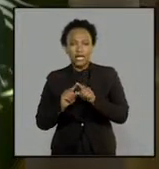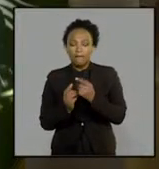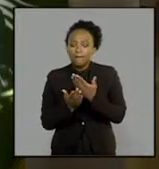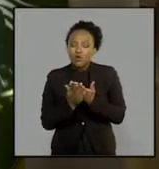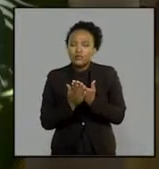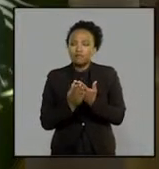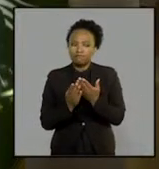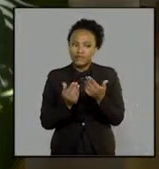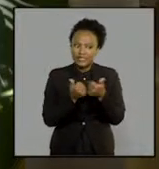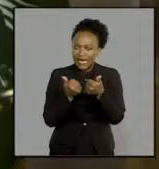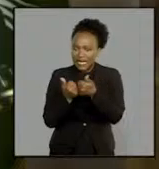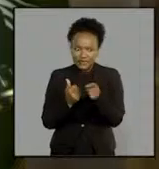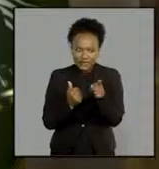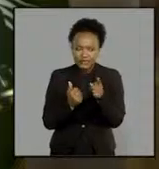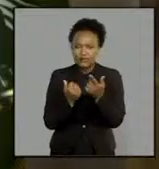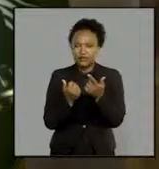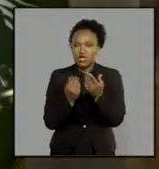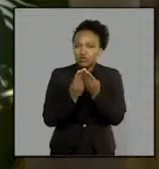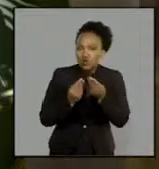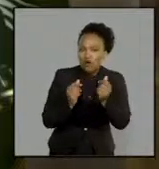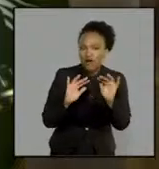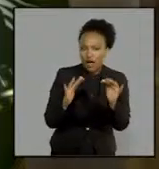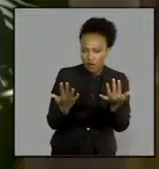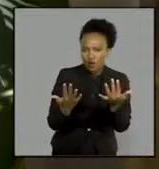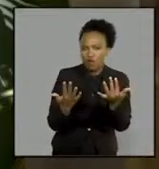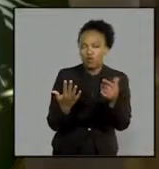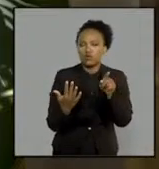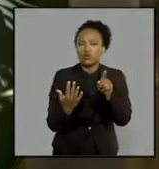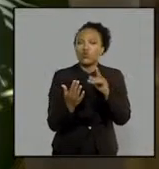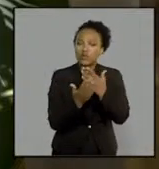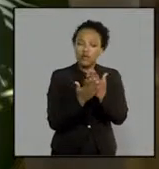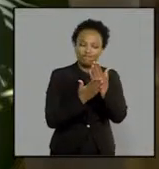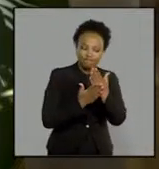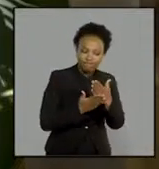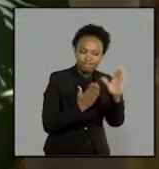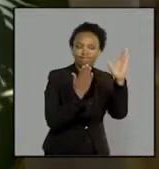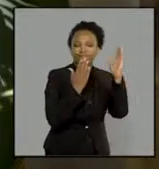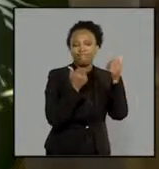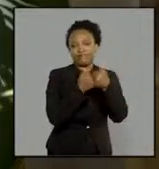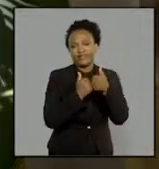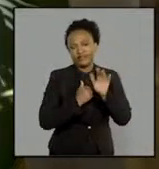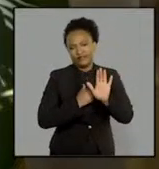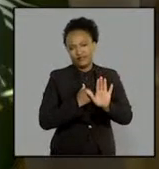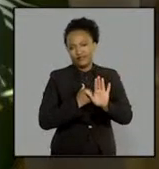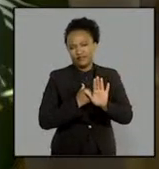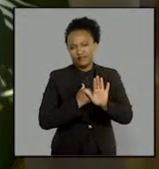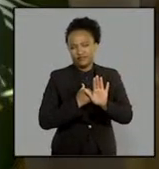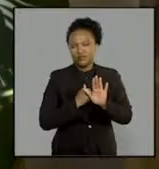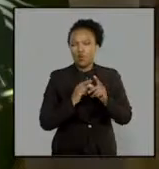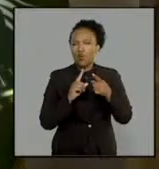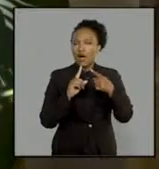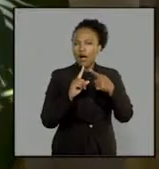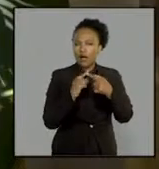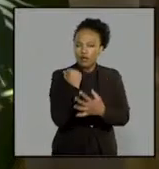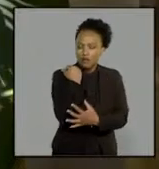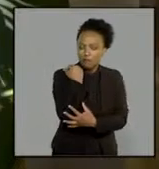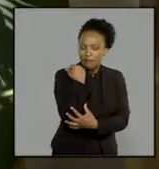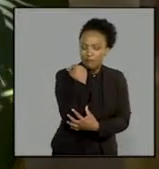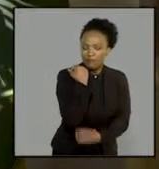face, as well as the possible solutions that could be used to remove such challenges. In